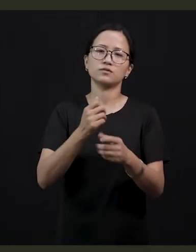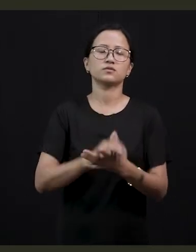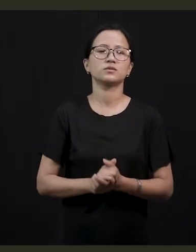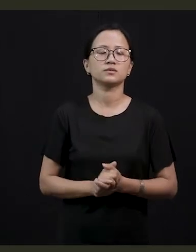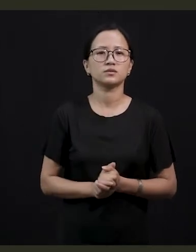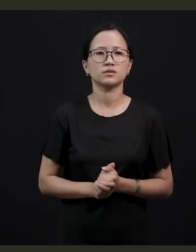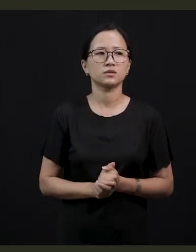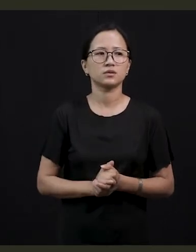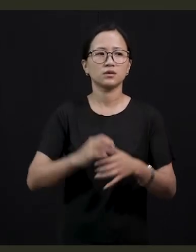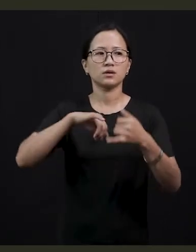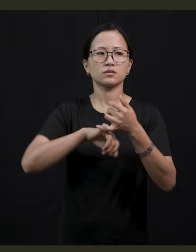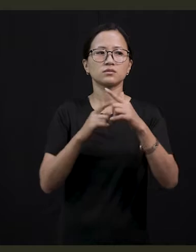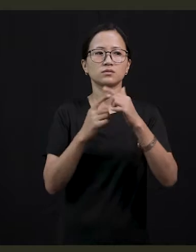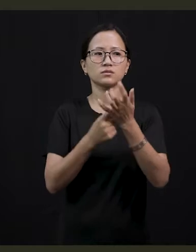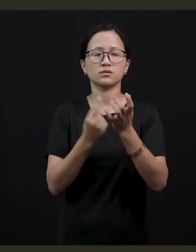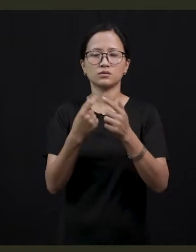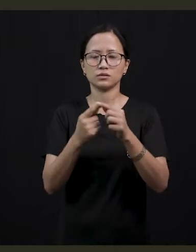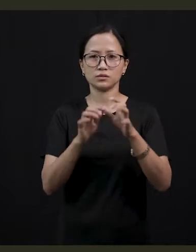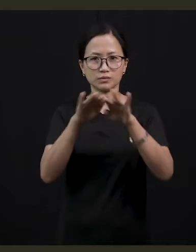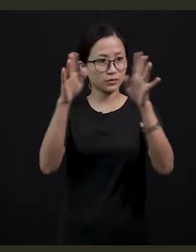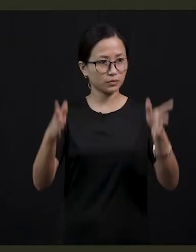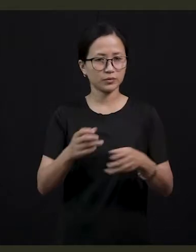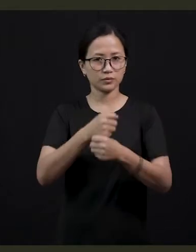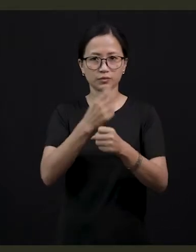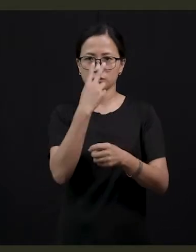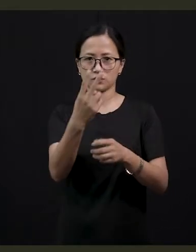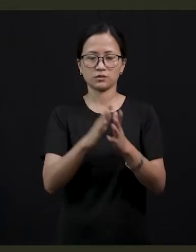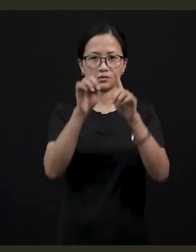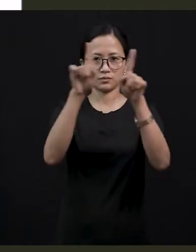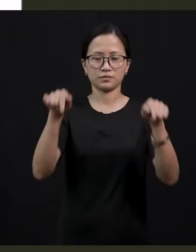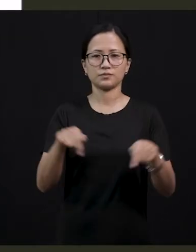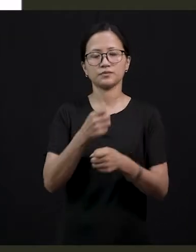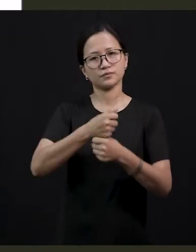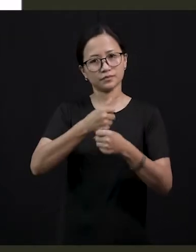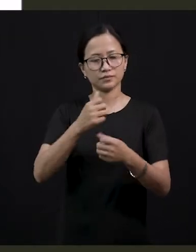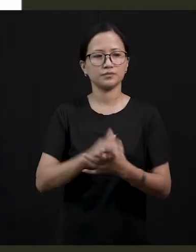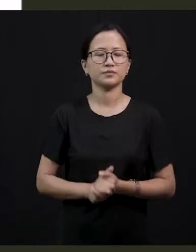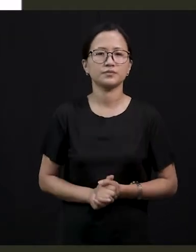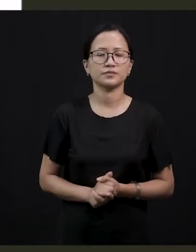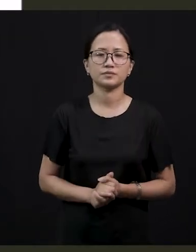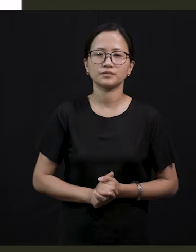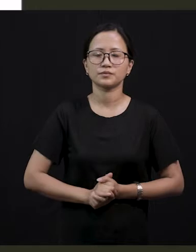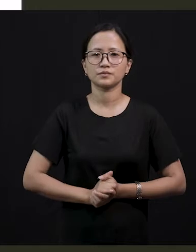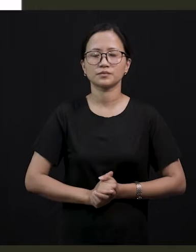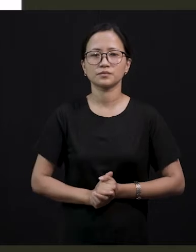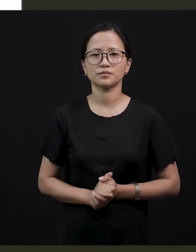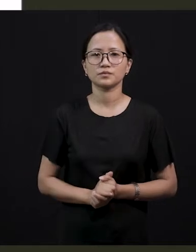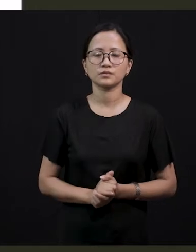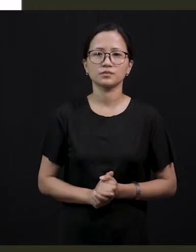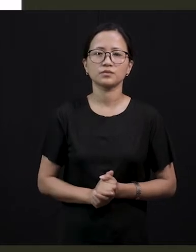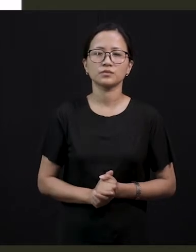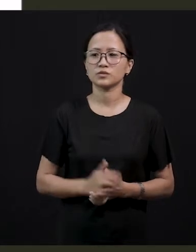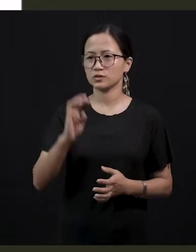structure of the state government. So let me first explain before we go on to this diagram. So there are